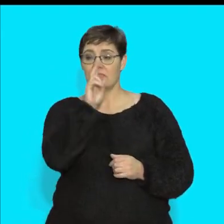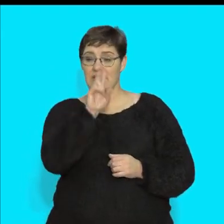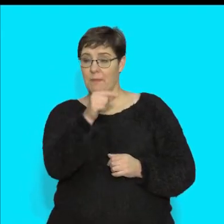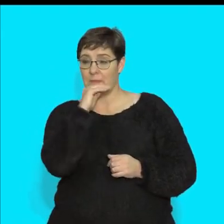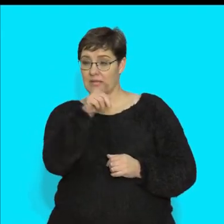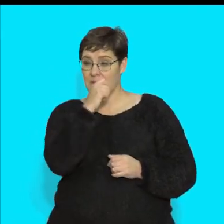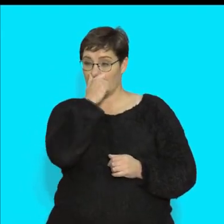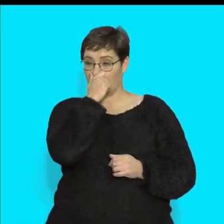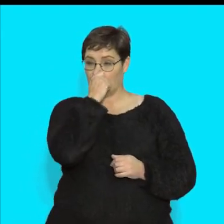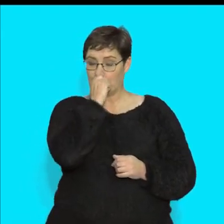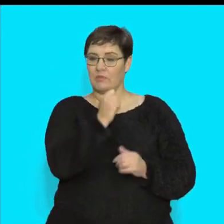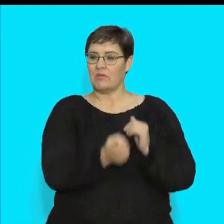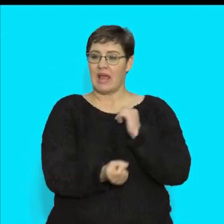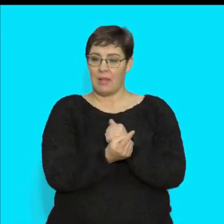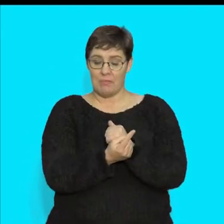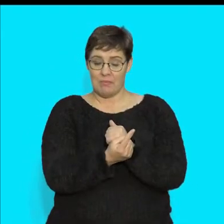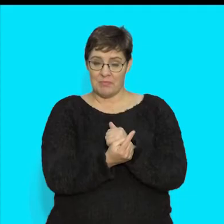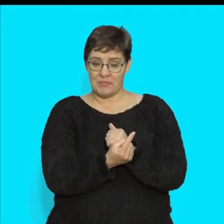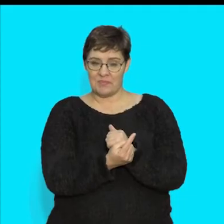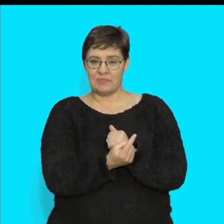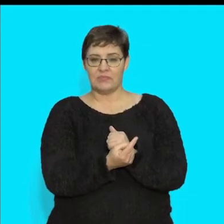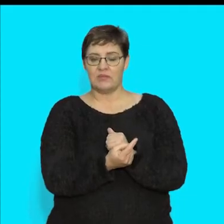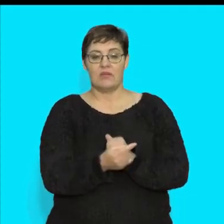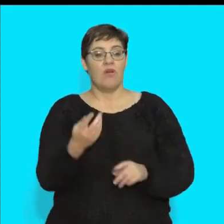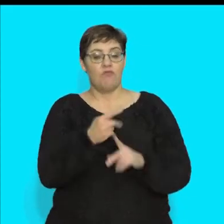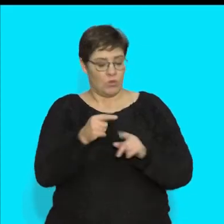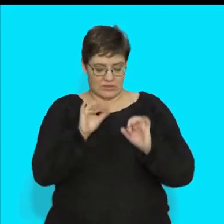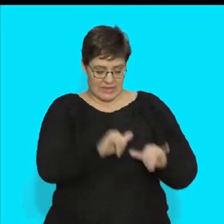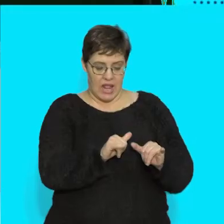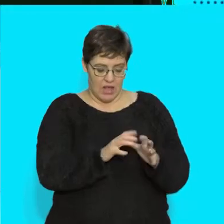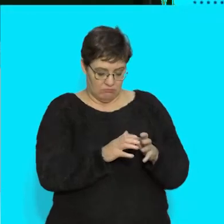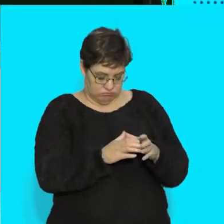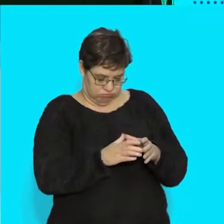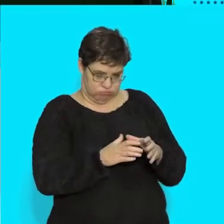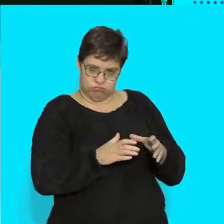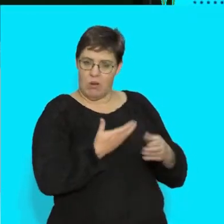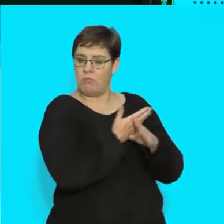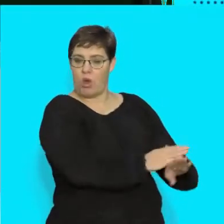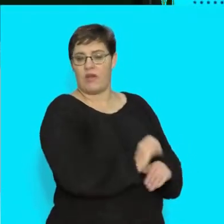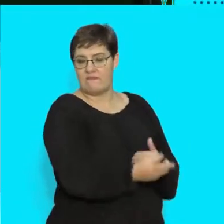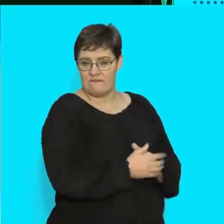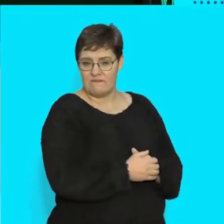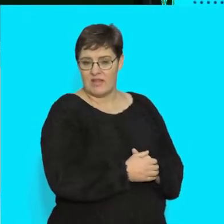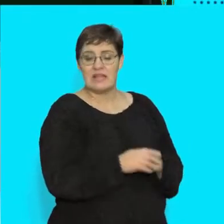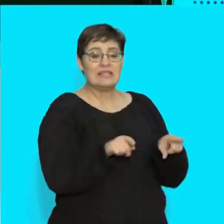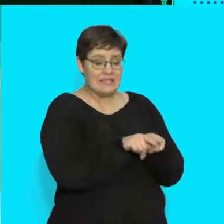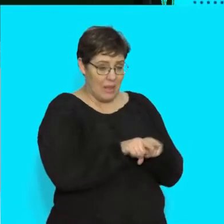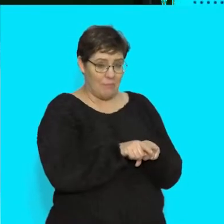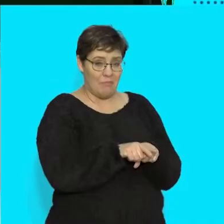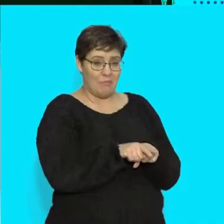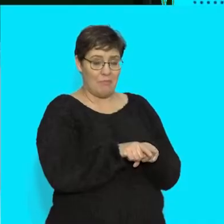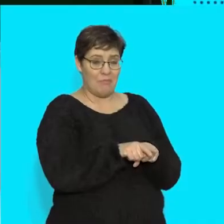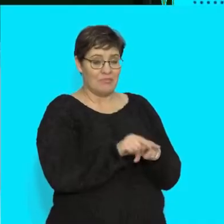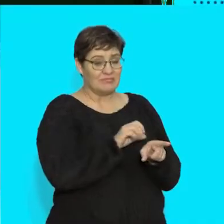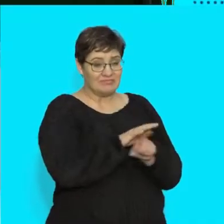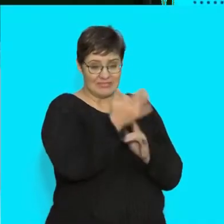see what I mean? What's happened? The fluid is not getting anywhere. The lymph is blocked. You can also get it from a parasite,